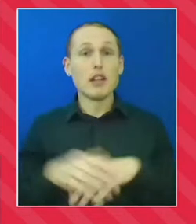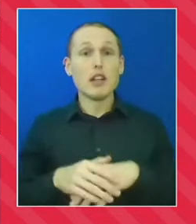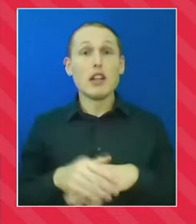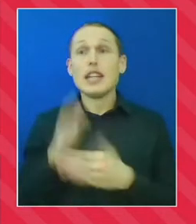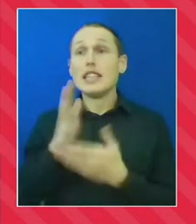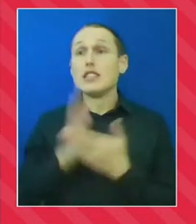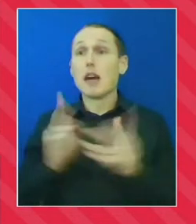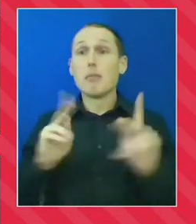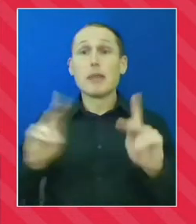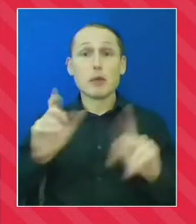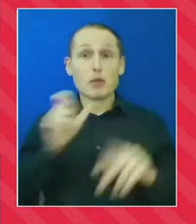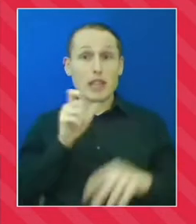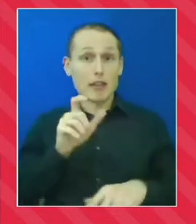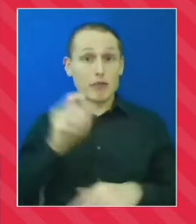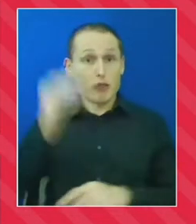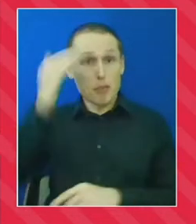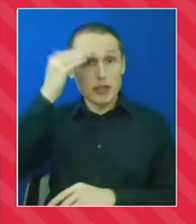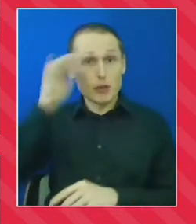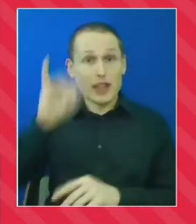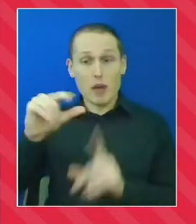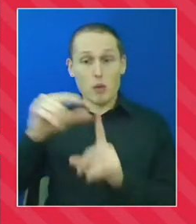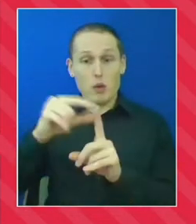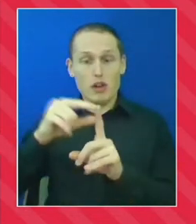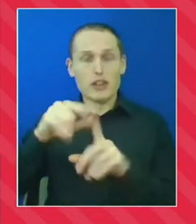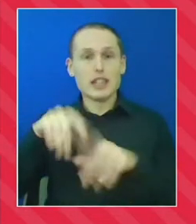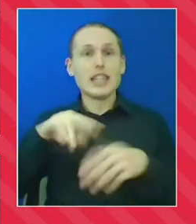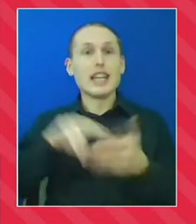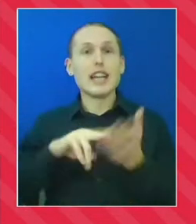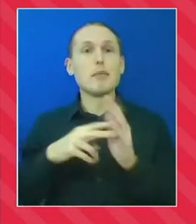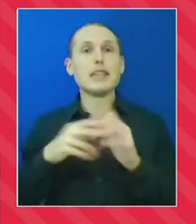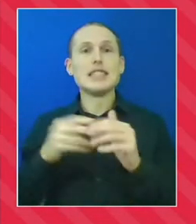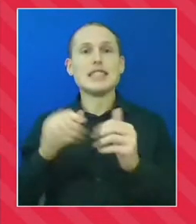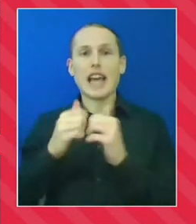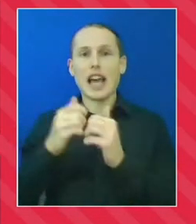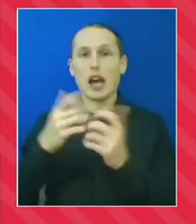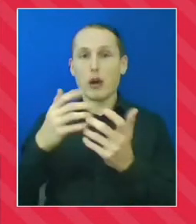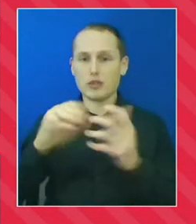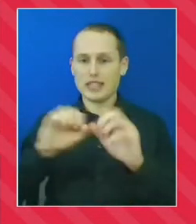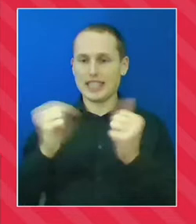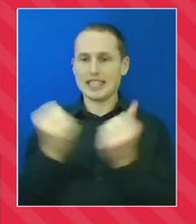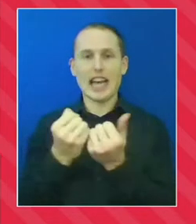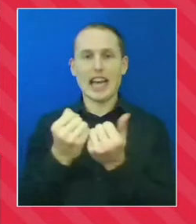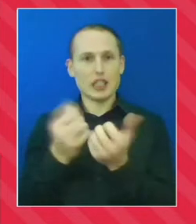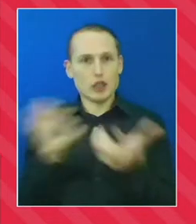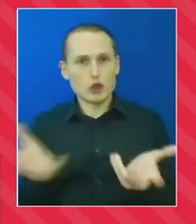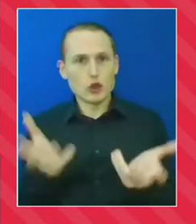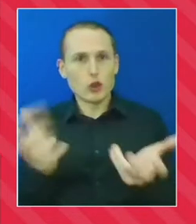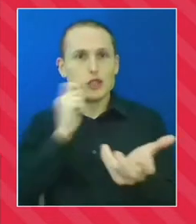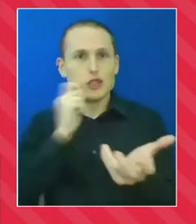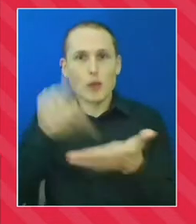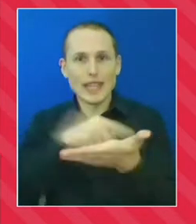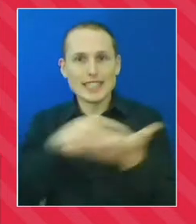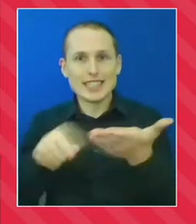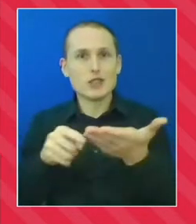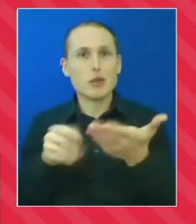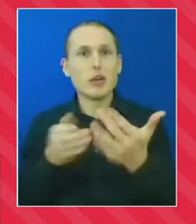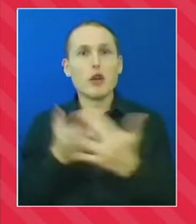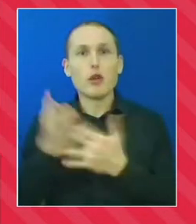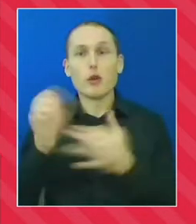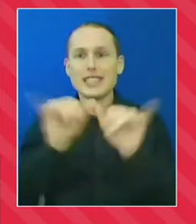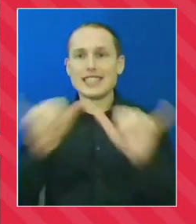it refers to is the ways in which society fosters discrimination through systems that rationalize discriminatory beliefs